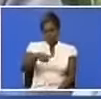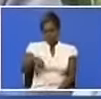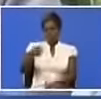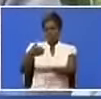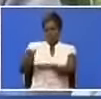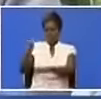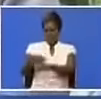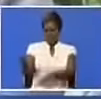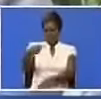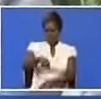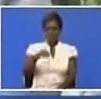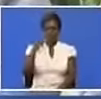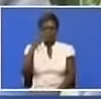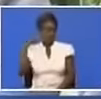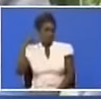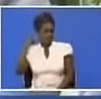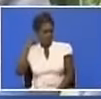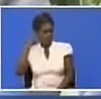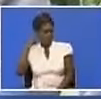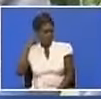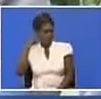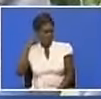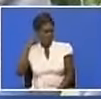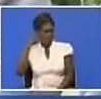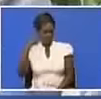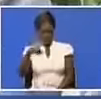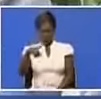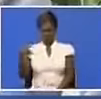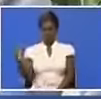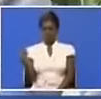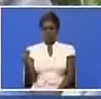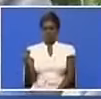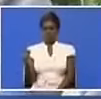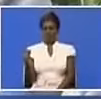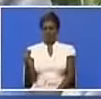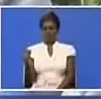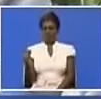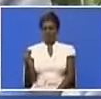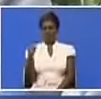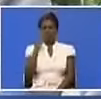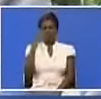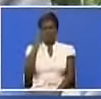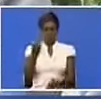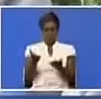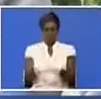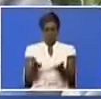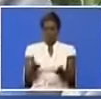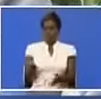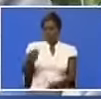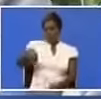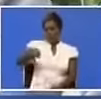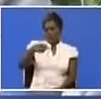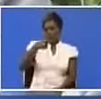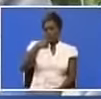Tumetumwa huko Nakuru. Kasambiwa aenda mpaka hapa. Hiyo vita imefanyika. Sasa tukakuja kusema